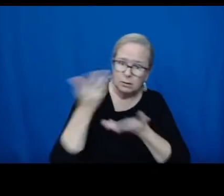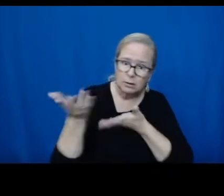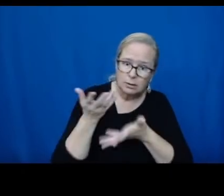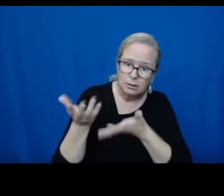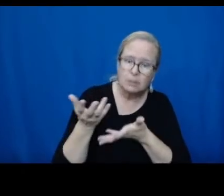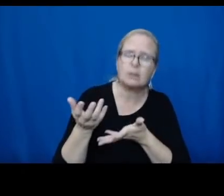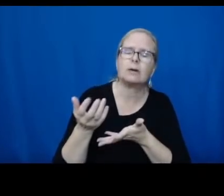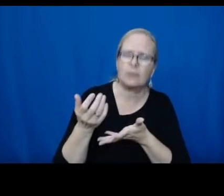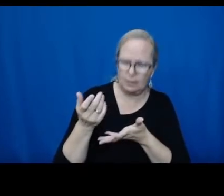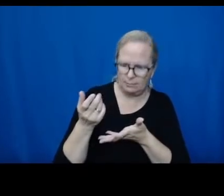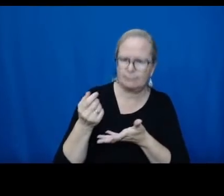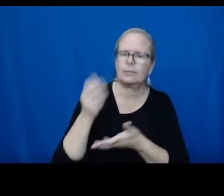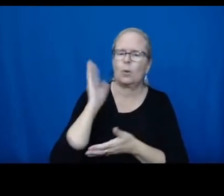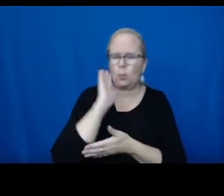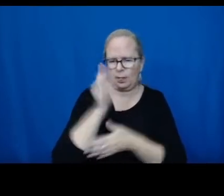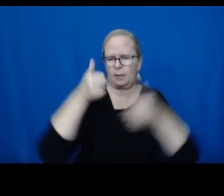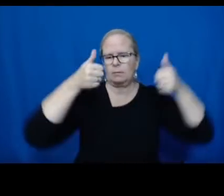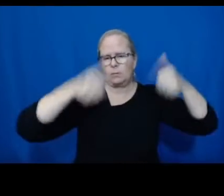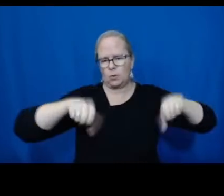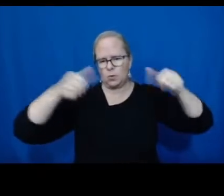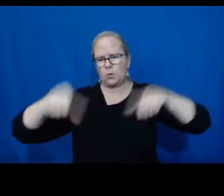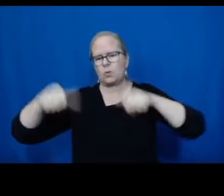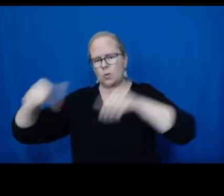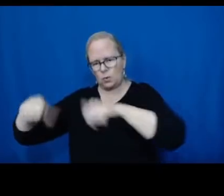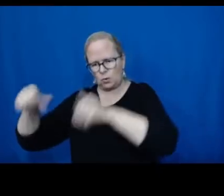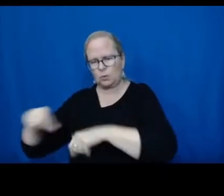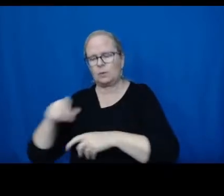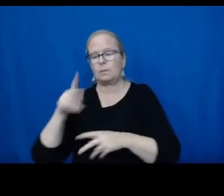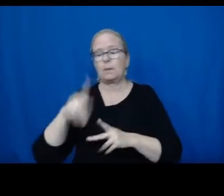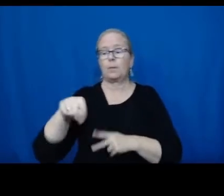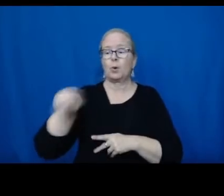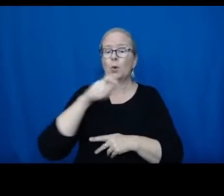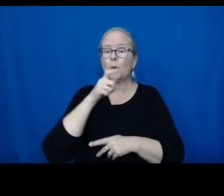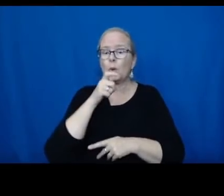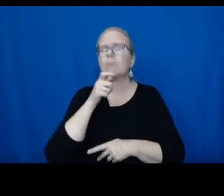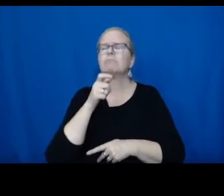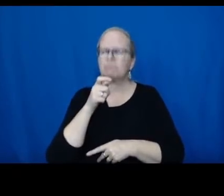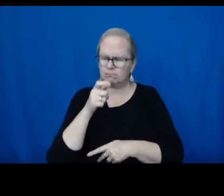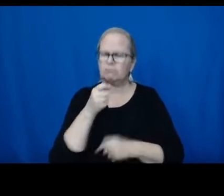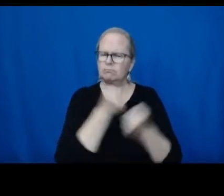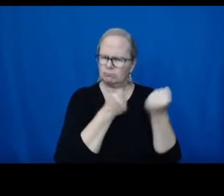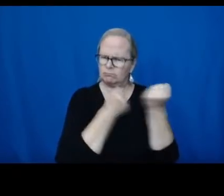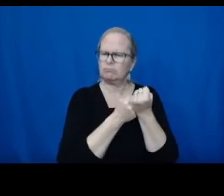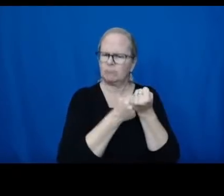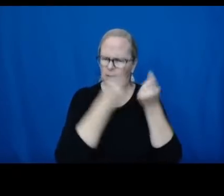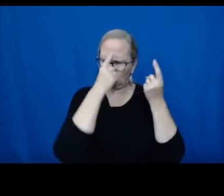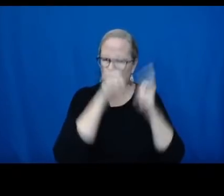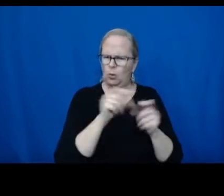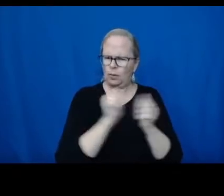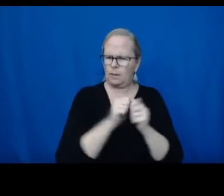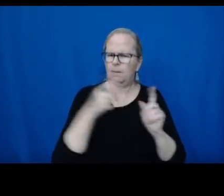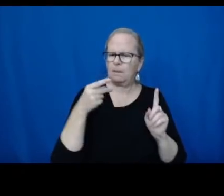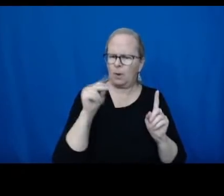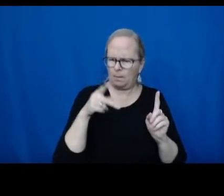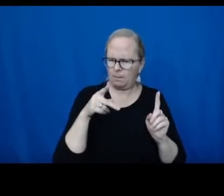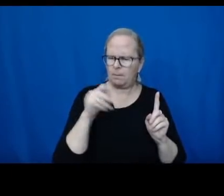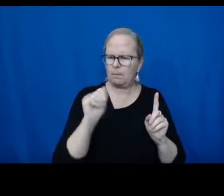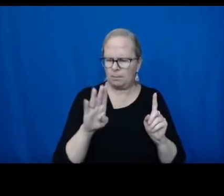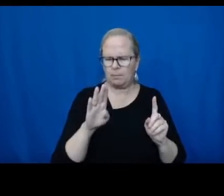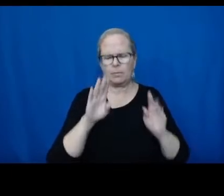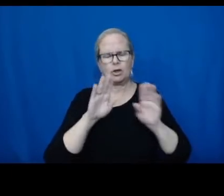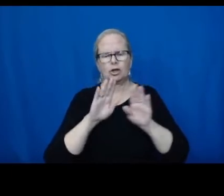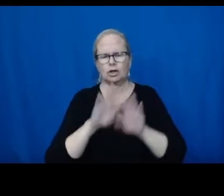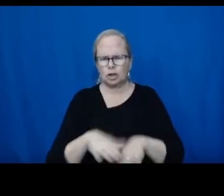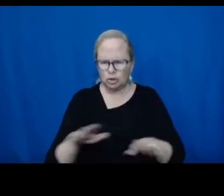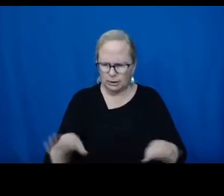humans next year and into the spring much safer than it has been so far during this first 6